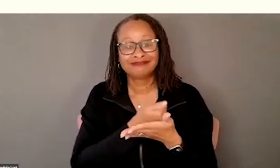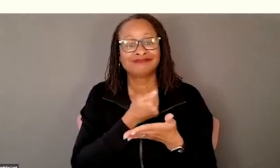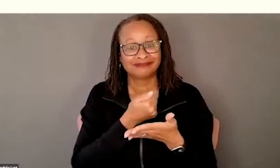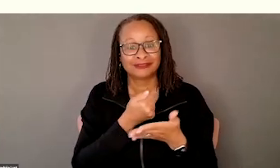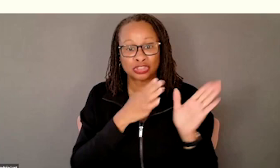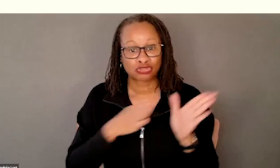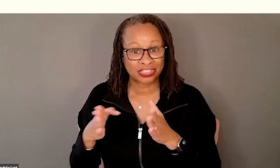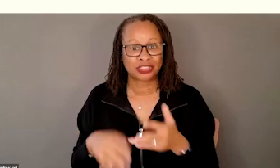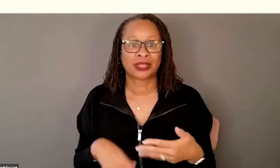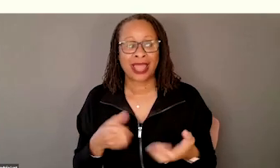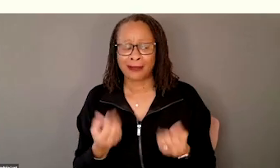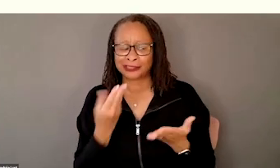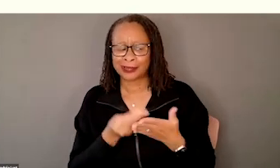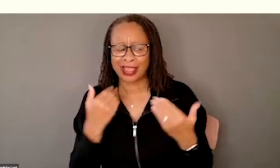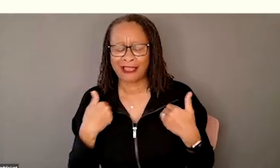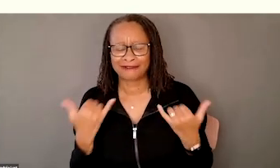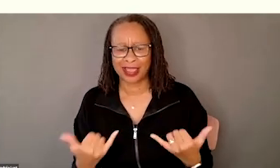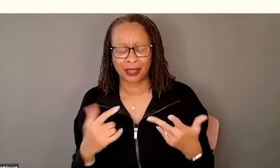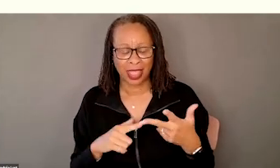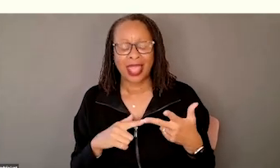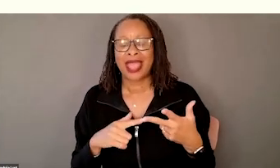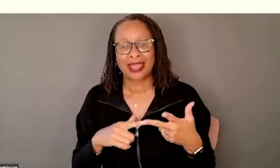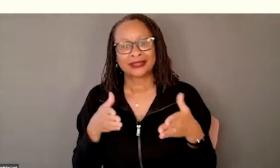to date, and the comprehensive line item.